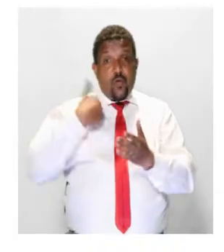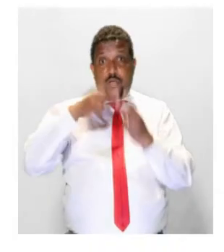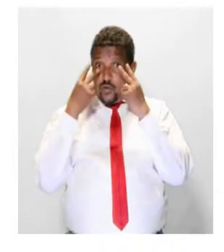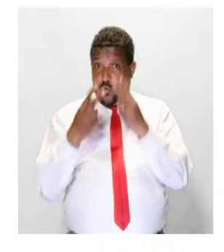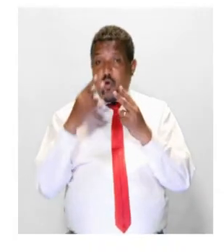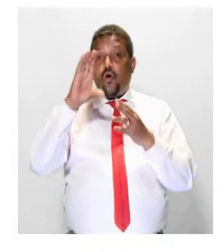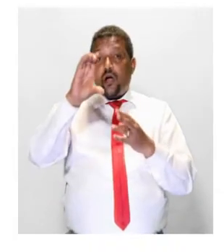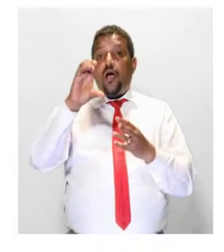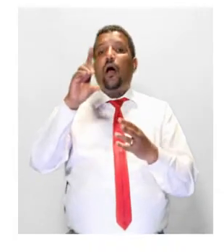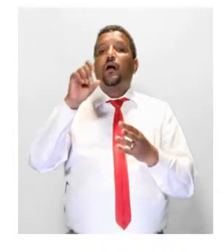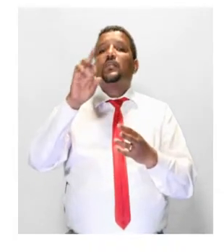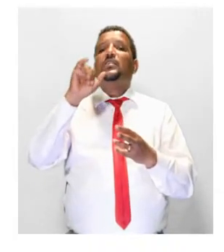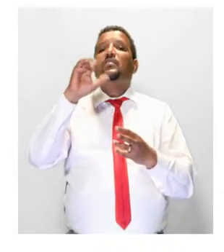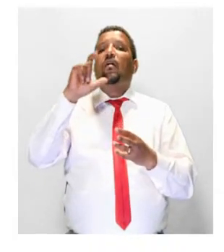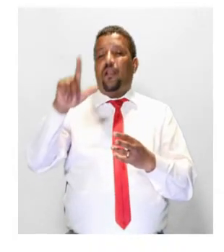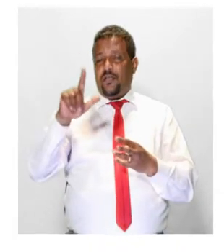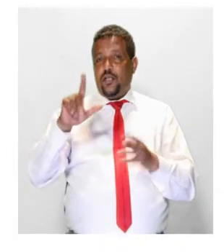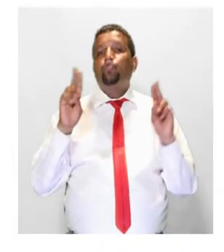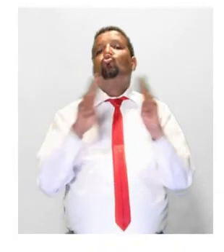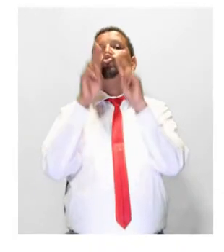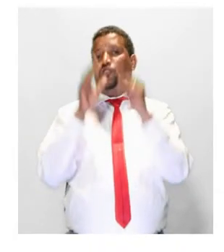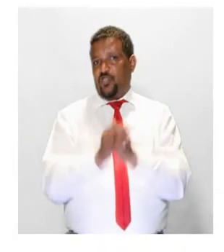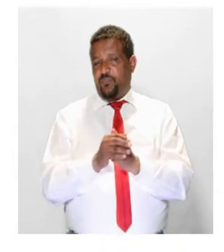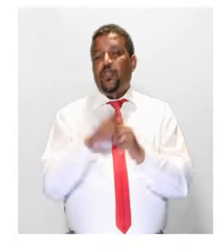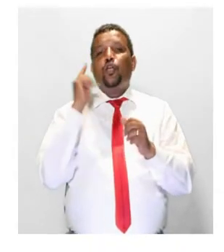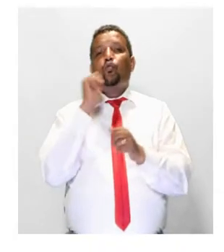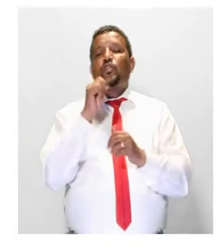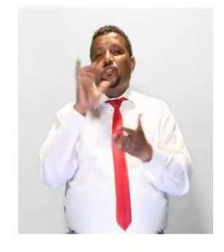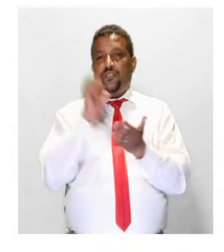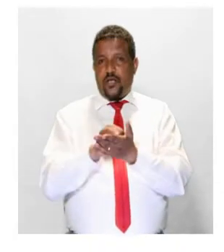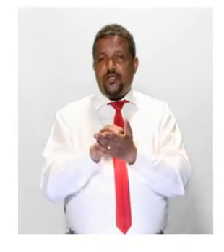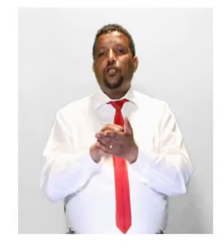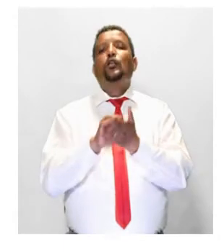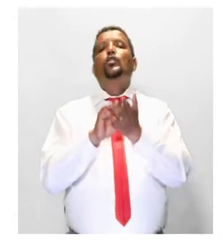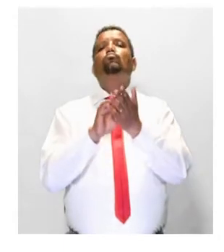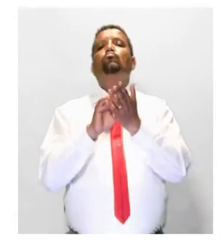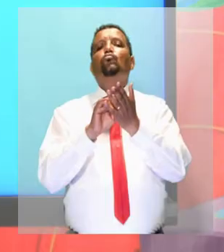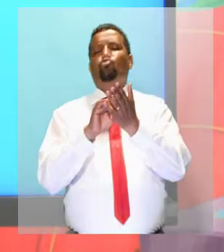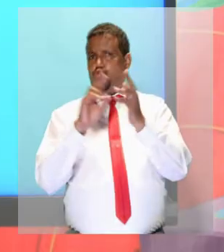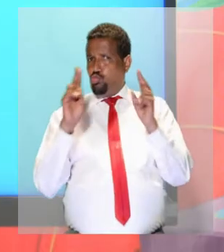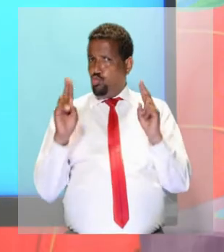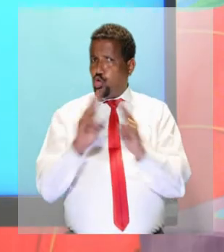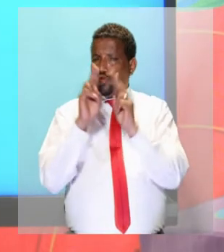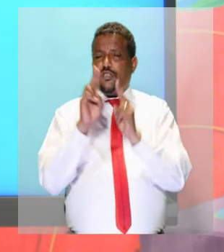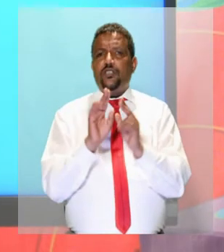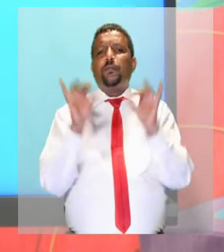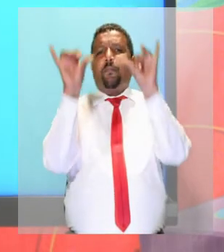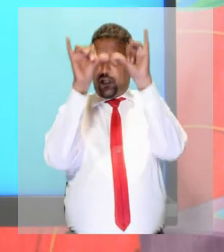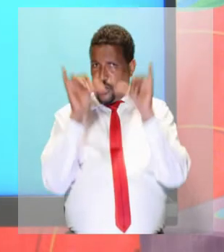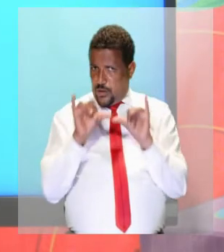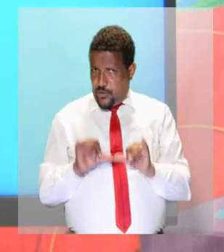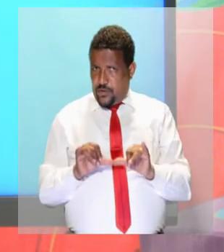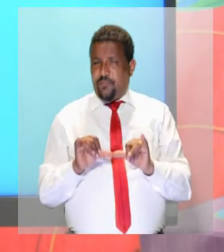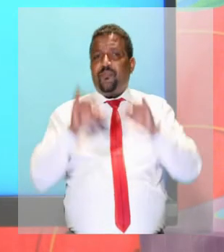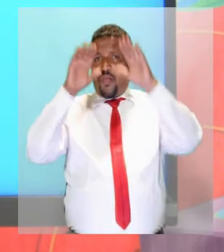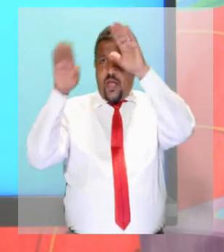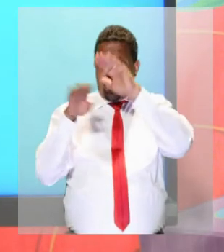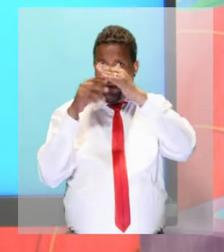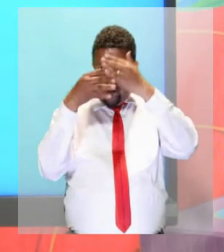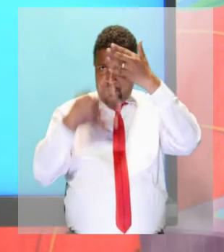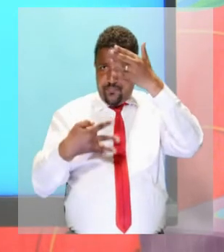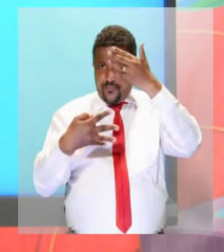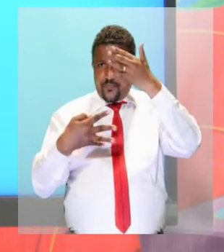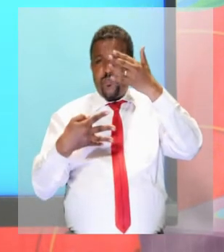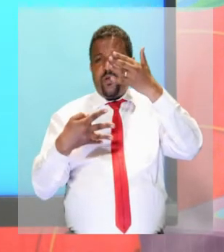saw the cardinal utility theory, which is a theory that states utility is measurable. Rather, under the ordinal utility theory